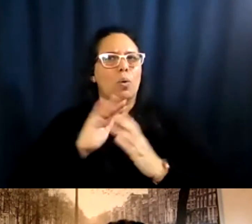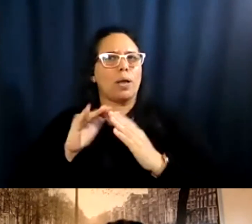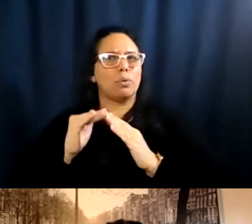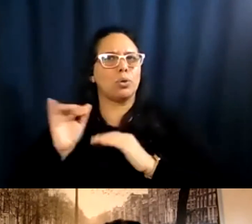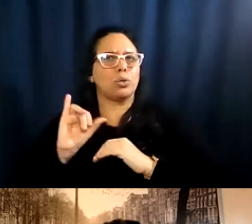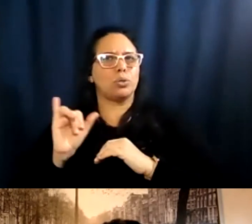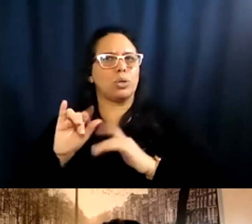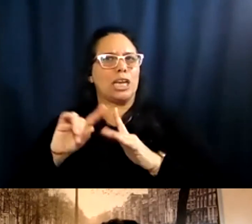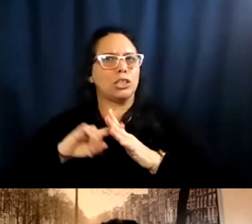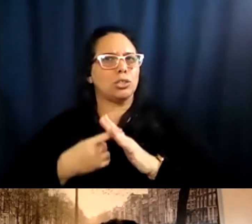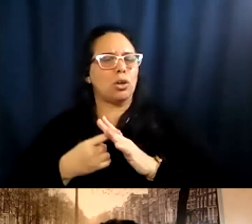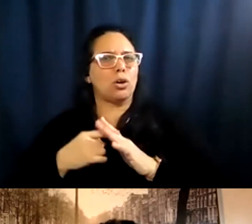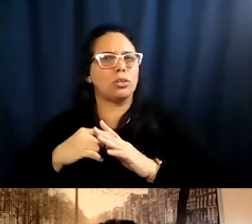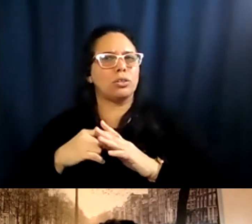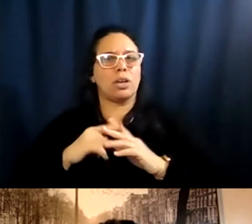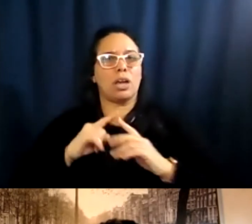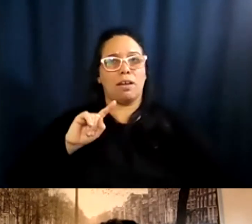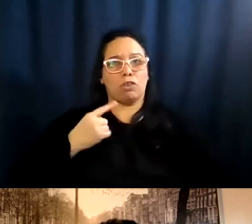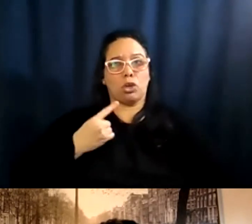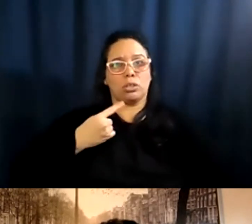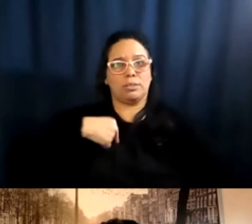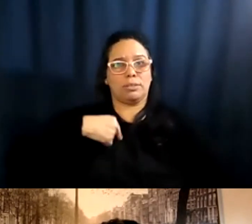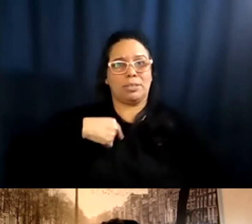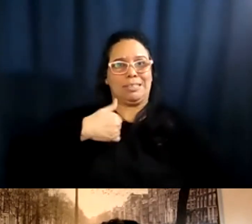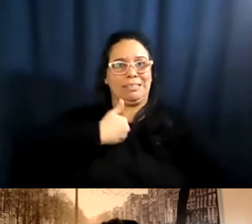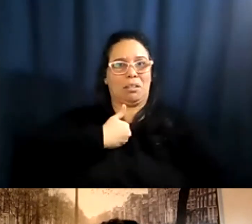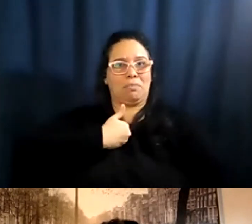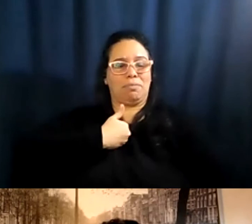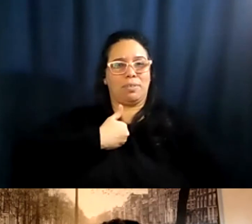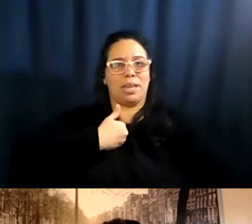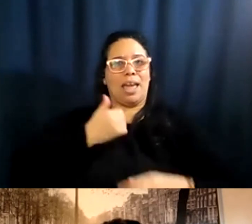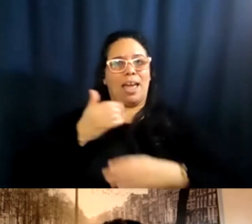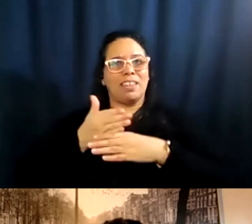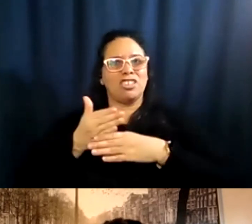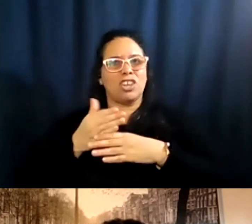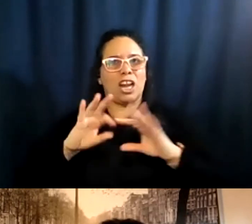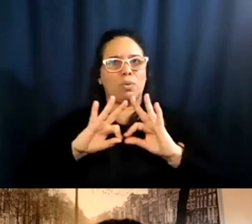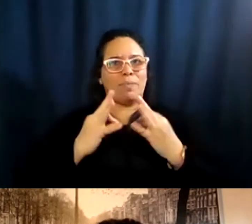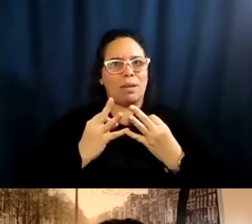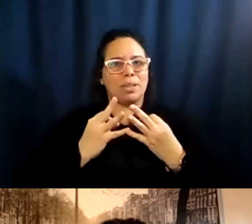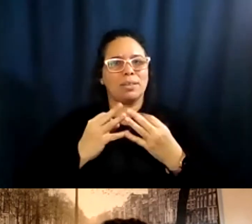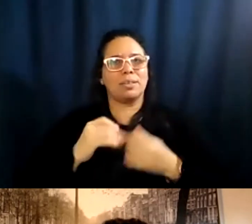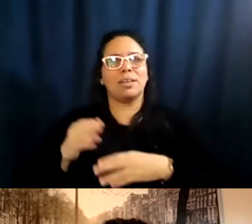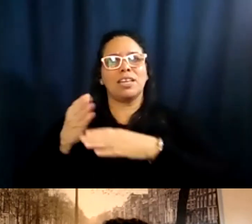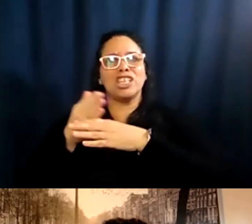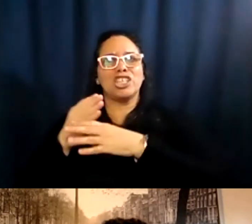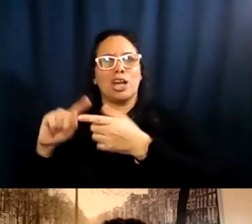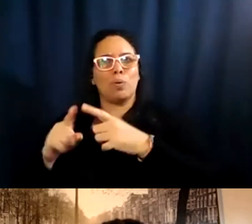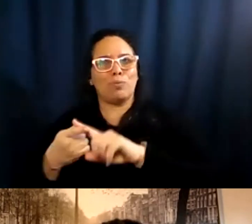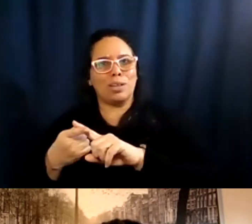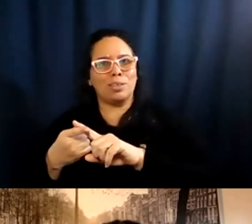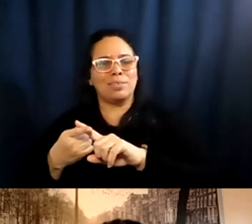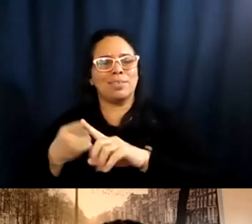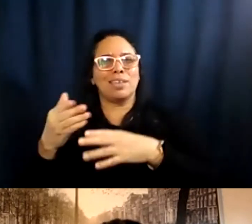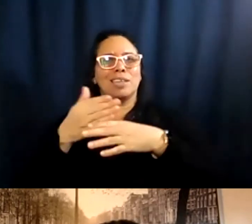first, right? It starts in yourself, and then being able to share that with your family and with your friends and changing their mindsets. And then it's just going to continue. It's like a